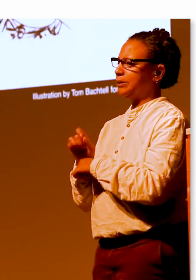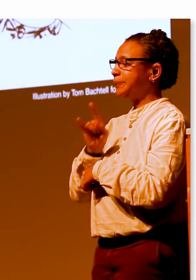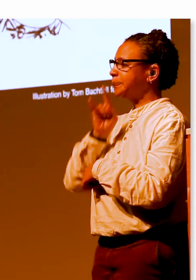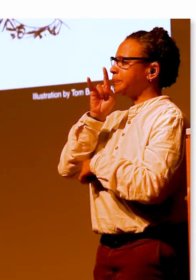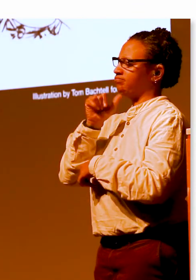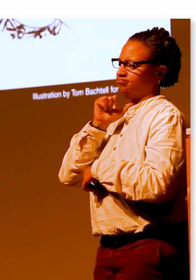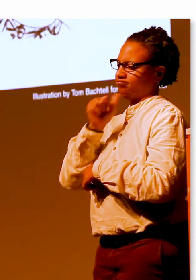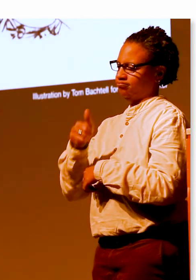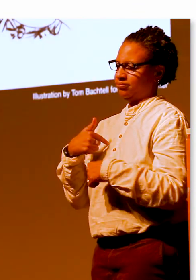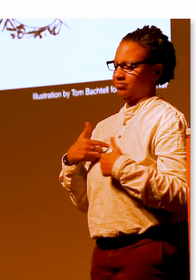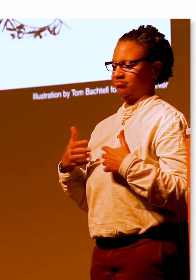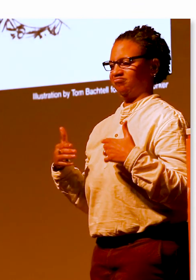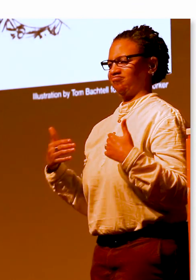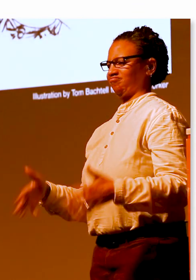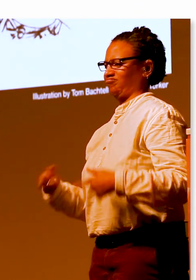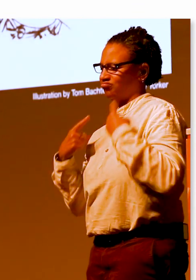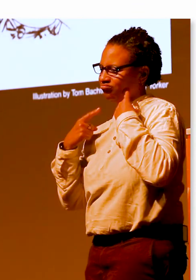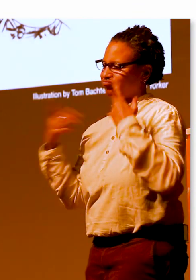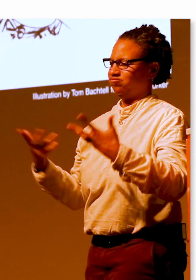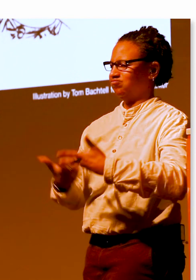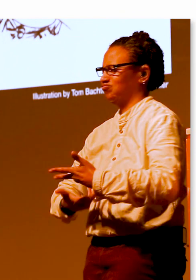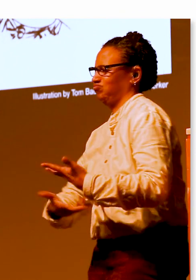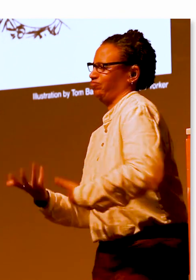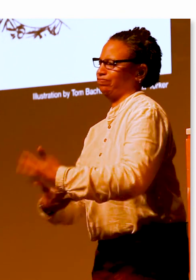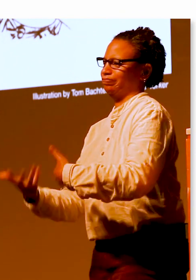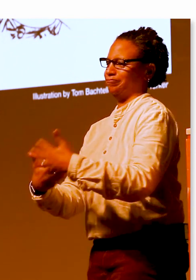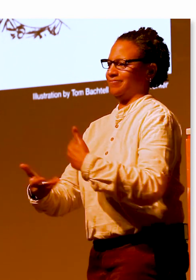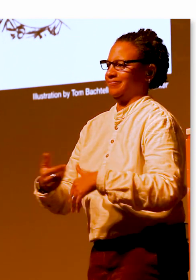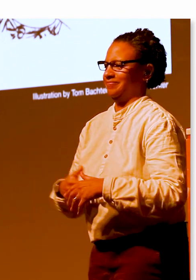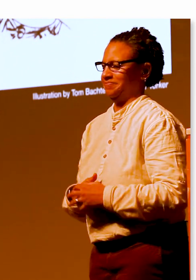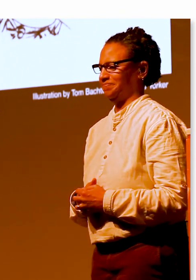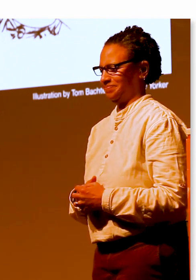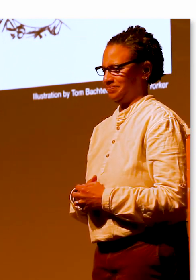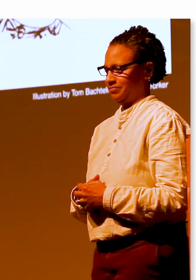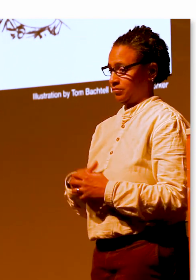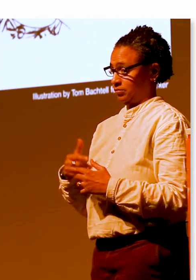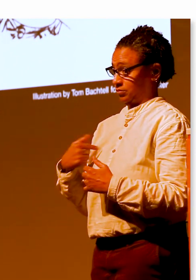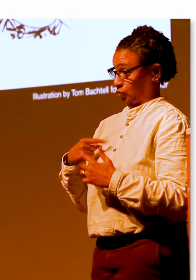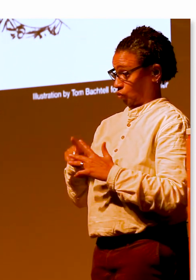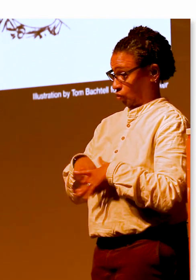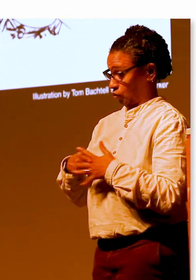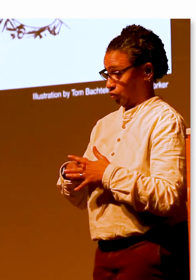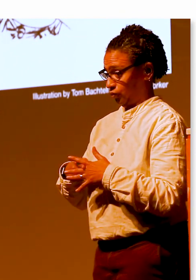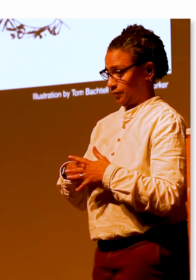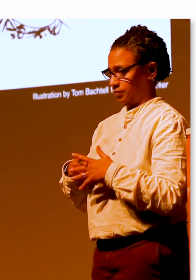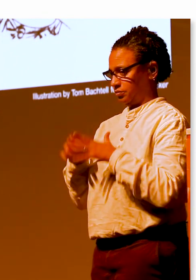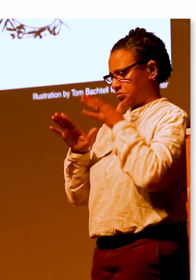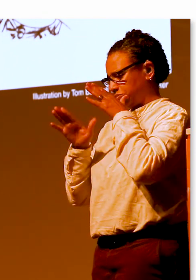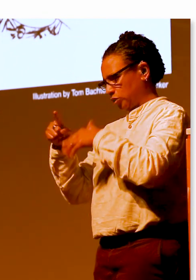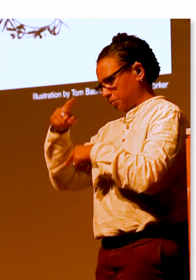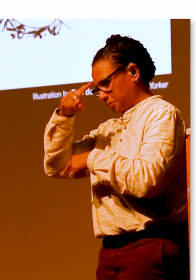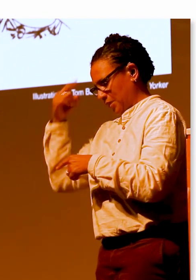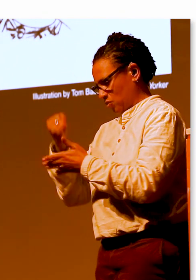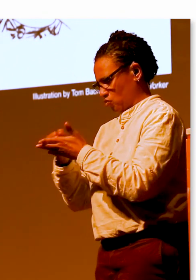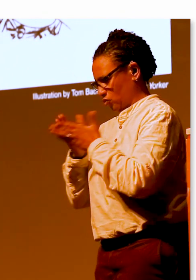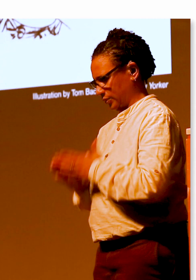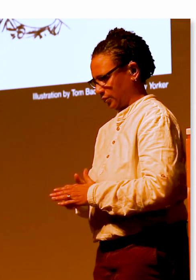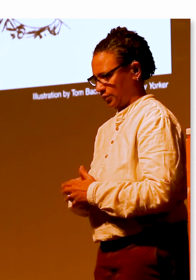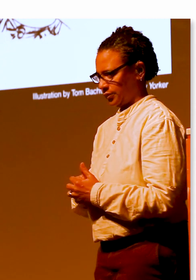around the time that I started working on Black contemporary art, and around the time that I went to do my fellowship at Creative